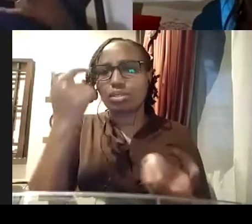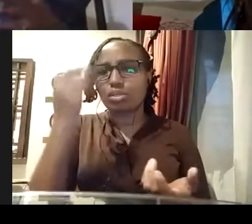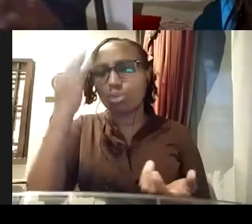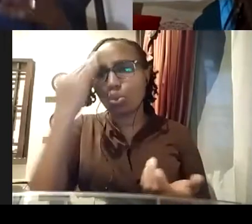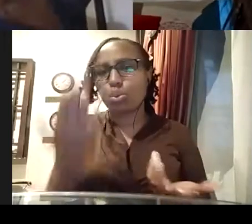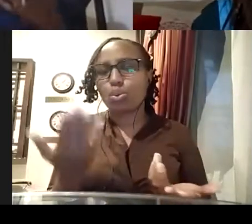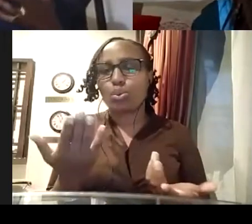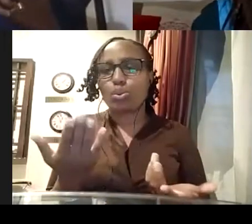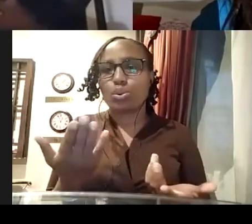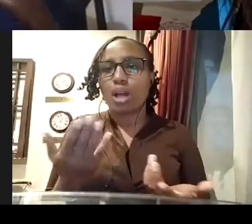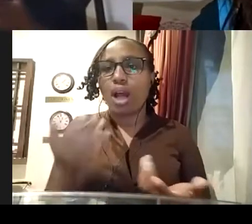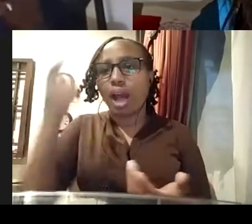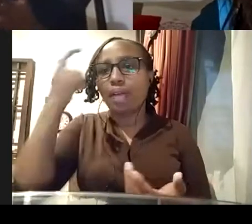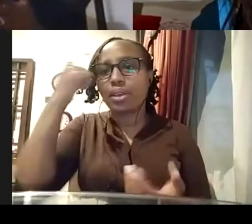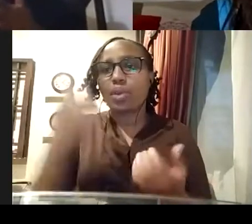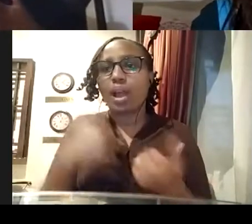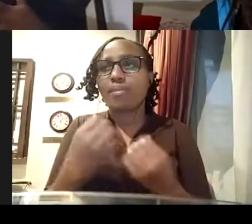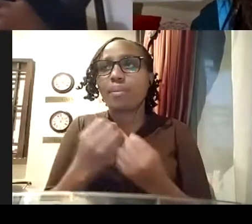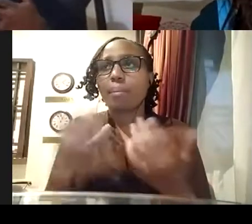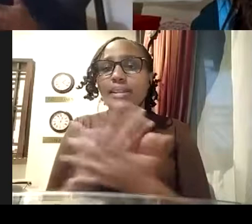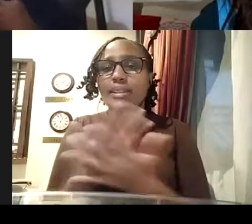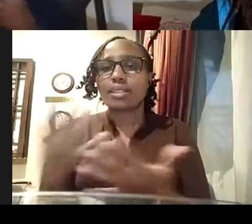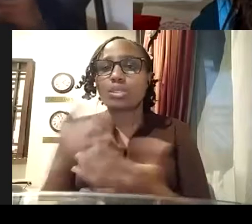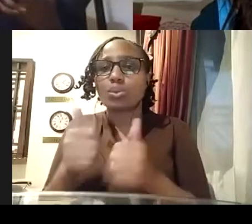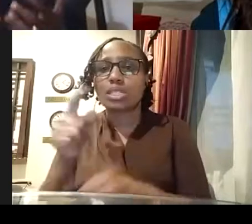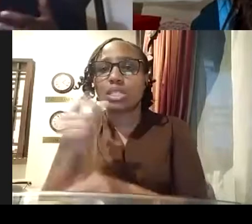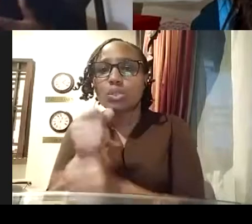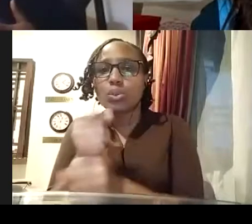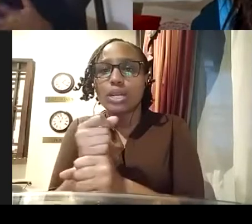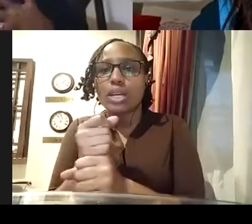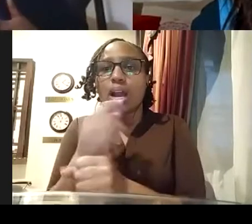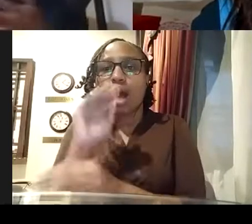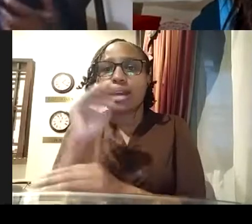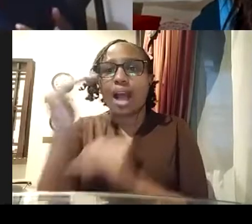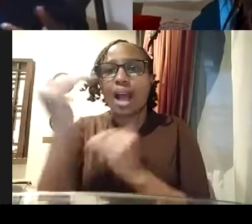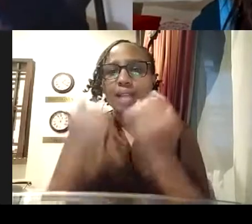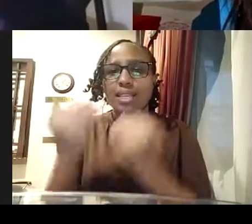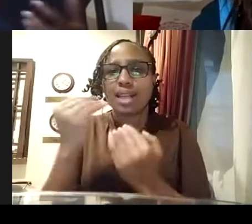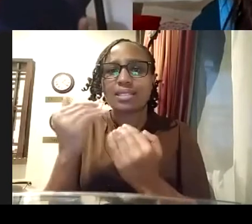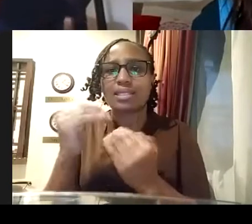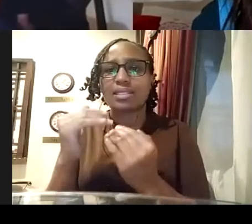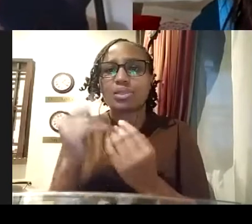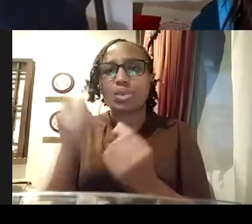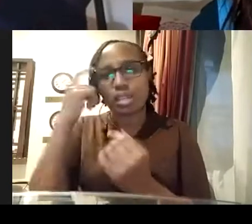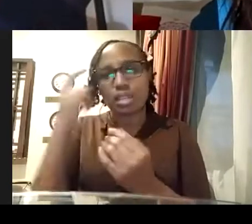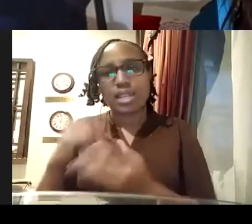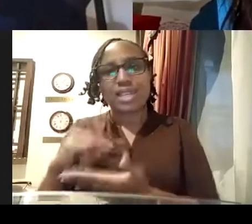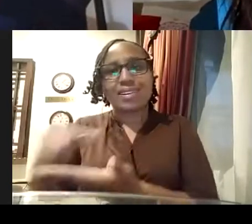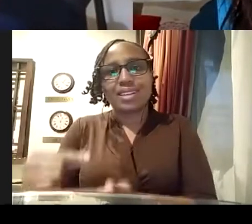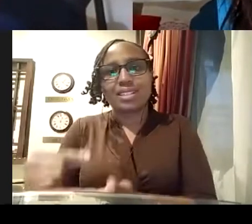So I think that there's so many things that it's doing and asking us to think about the way that the kind of grace we give different people.